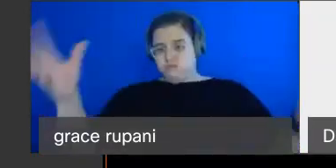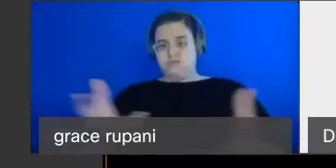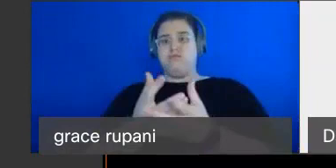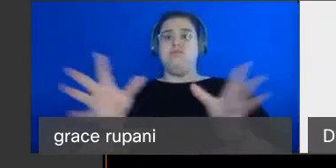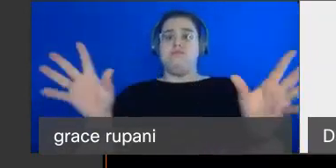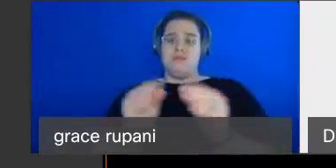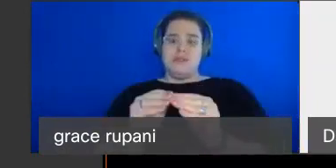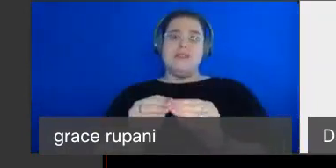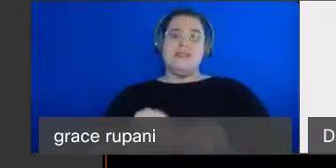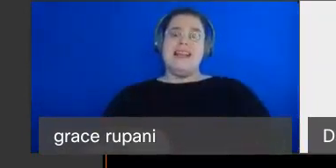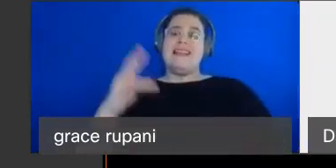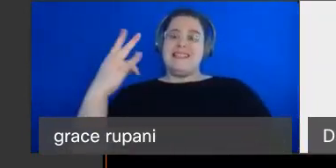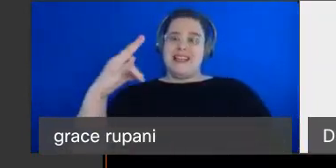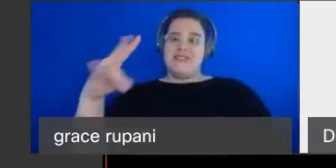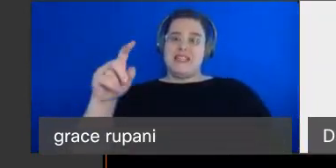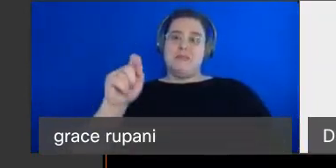COVID, and